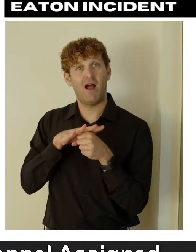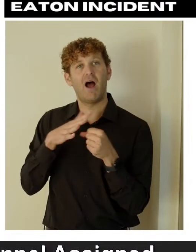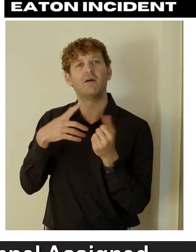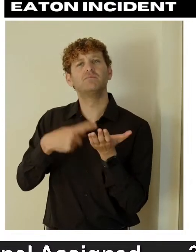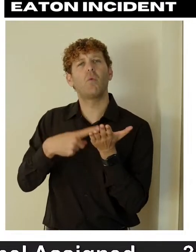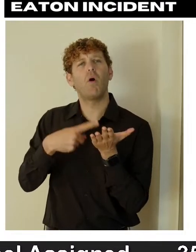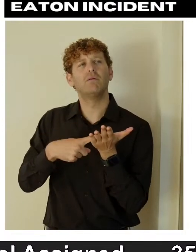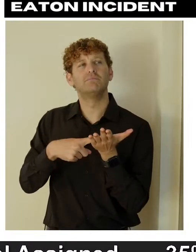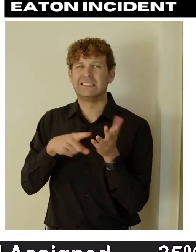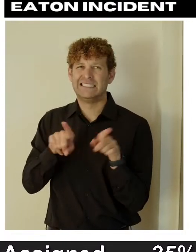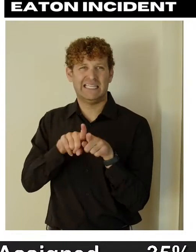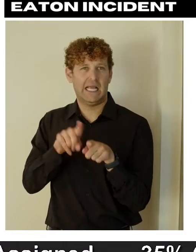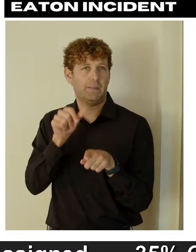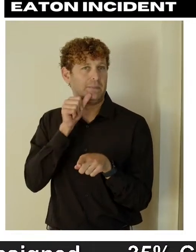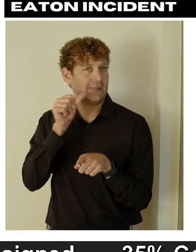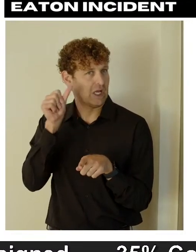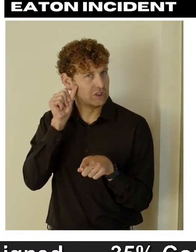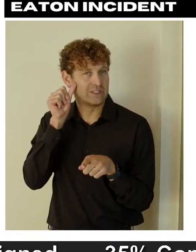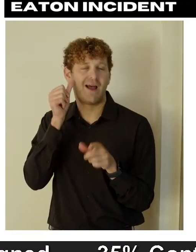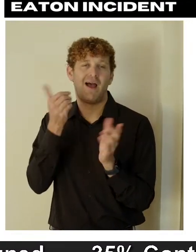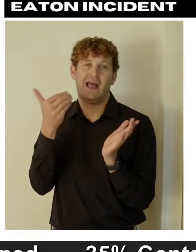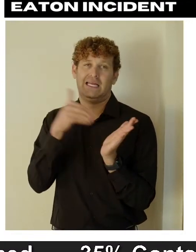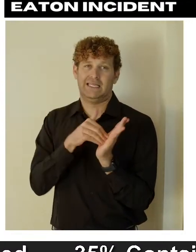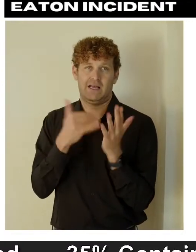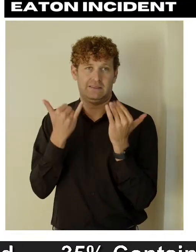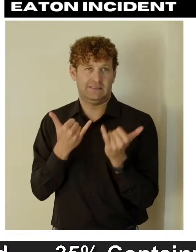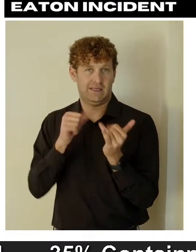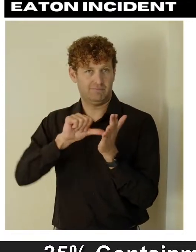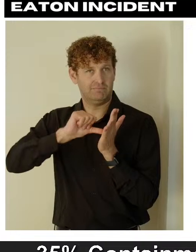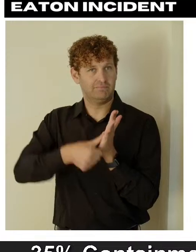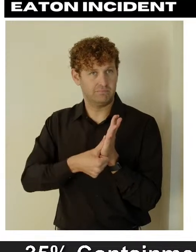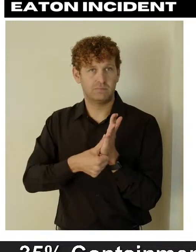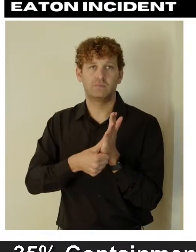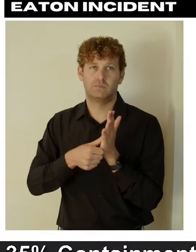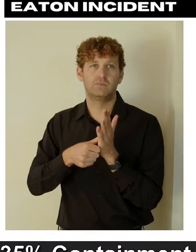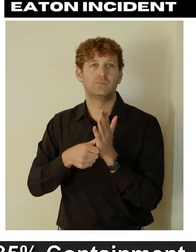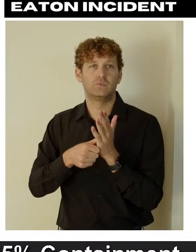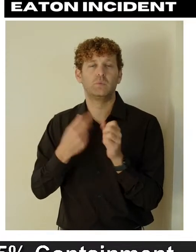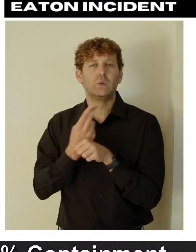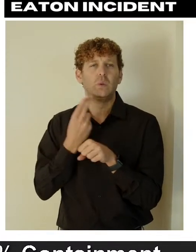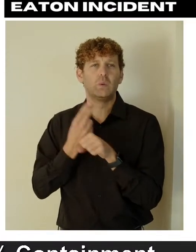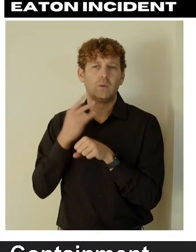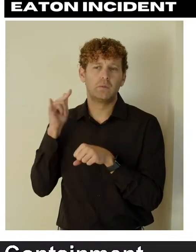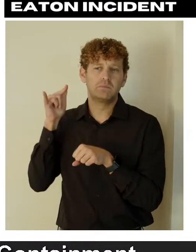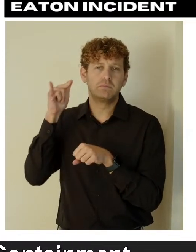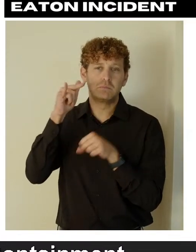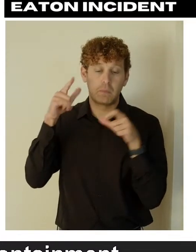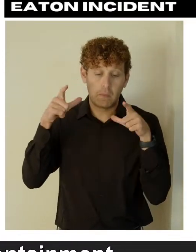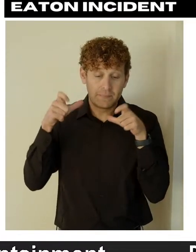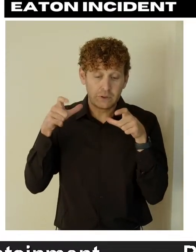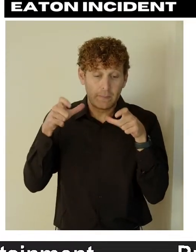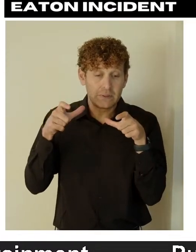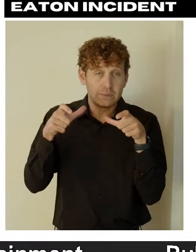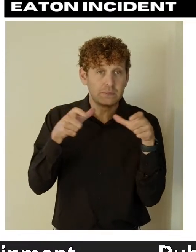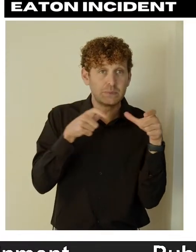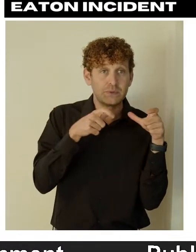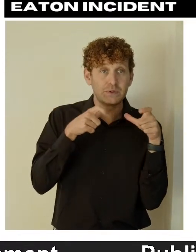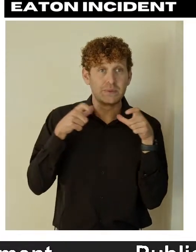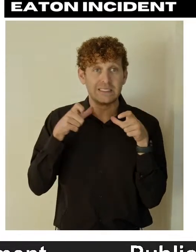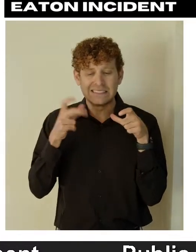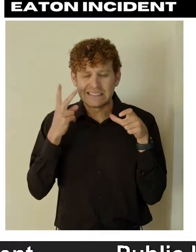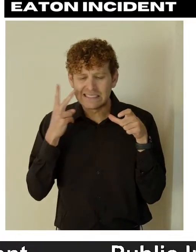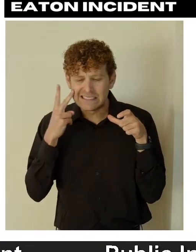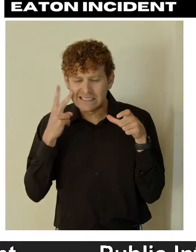today. Our infrared, we get a flight every night, is still showing, some heat here, and quite a